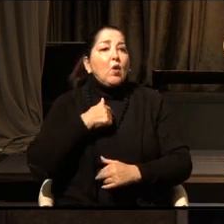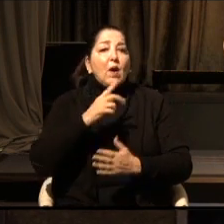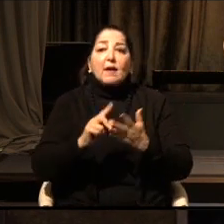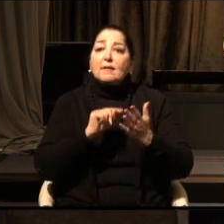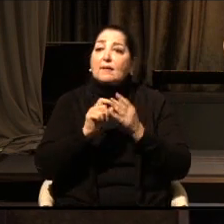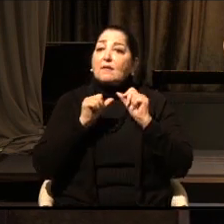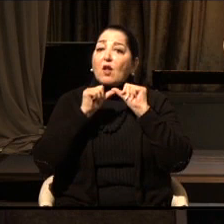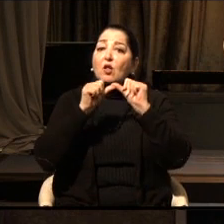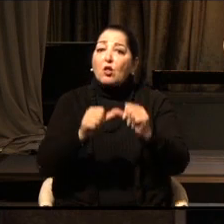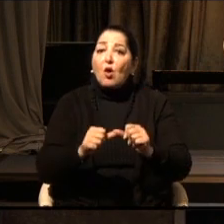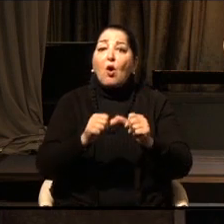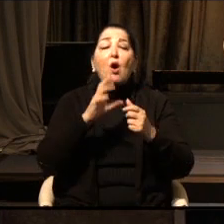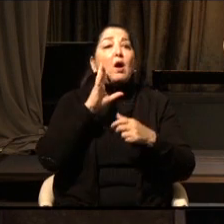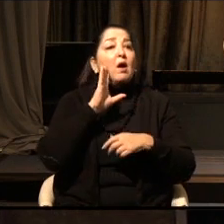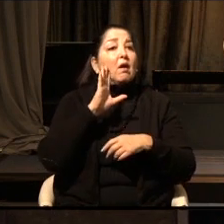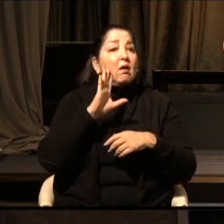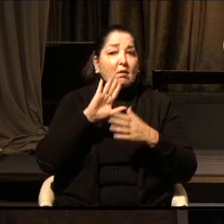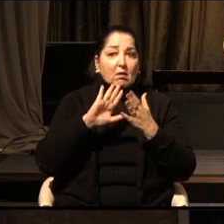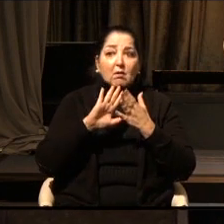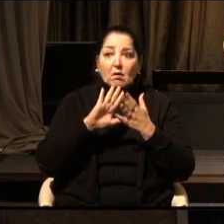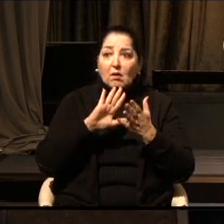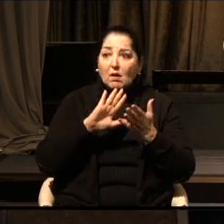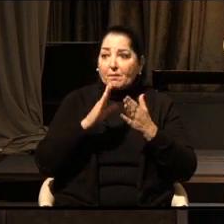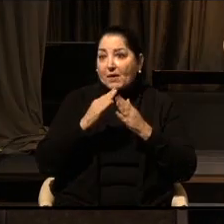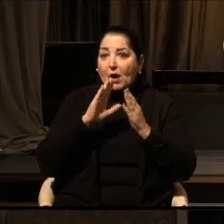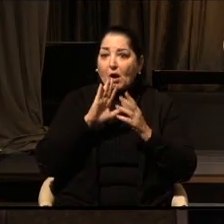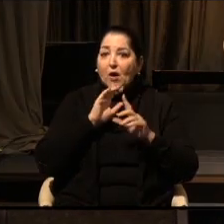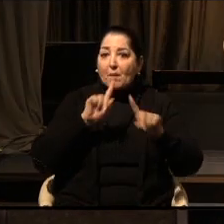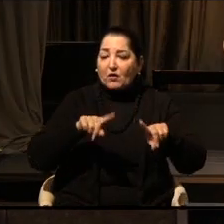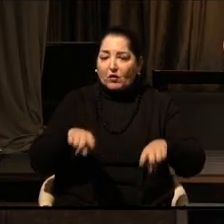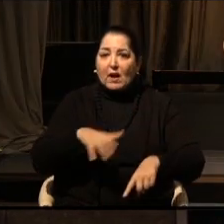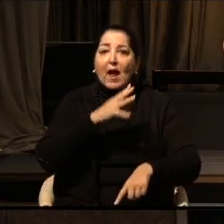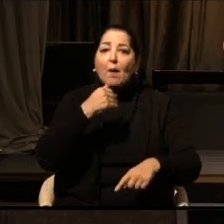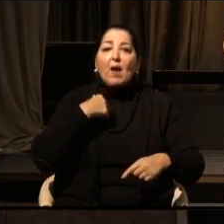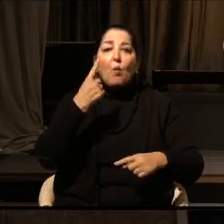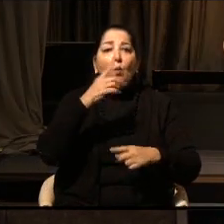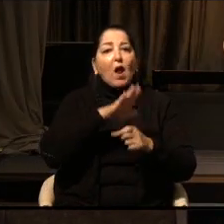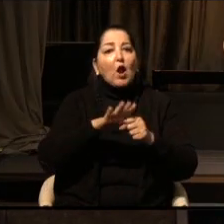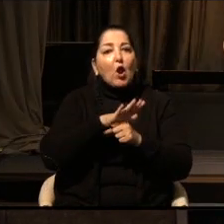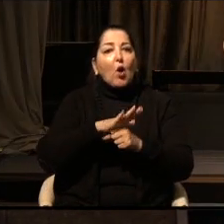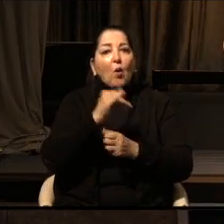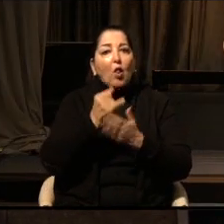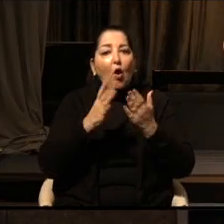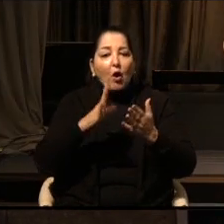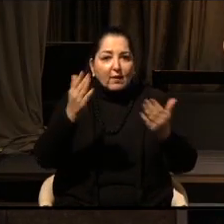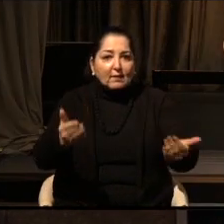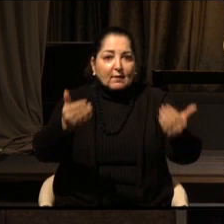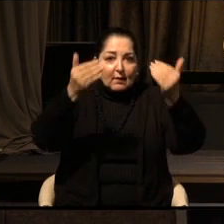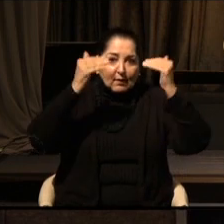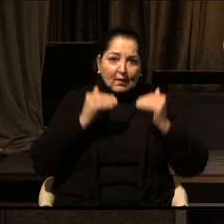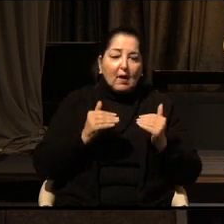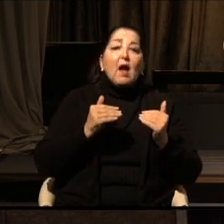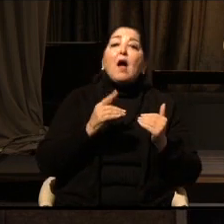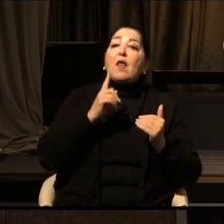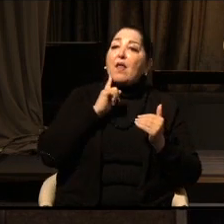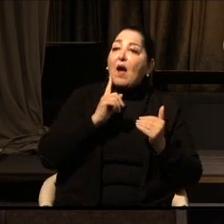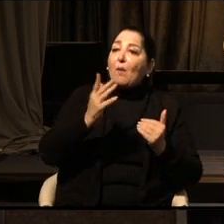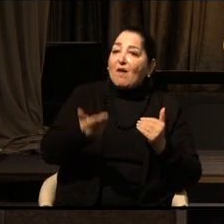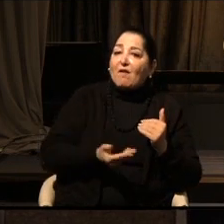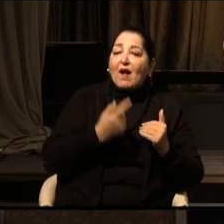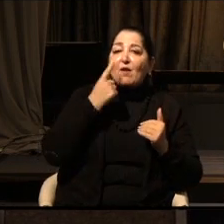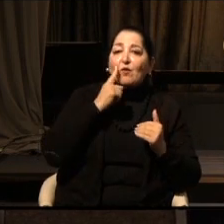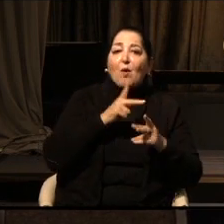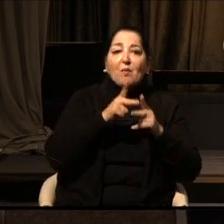one-off community programs, and we even elevated a local artist onto our professional series. But something wasn't